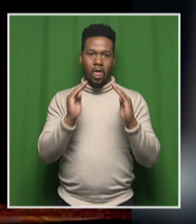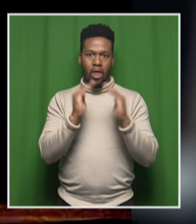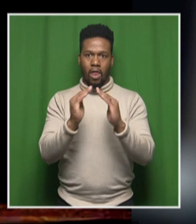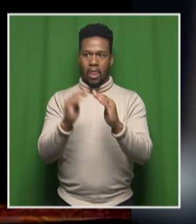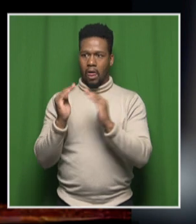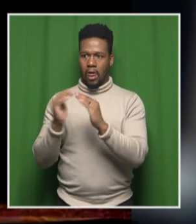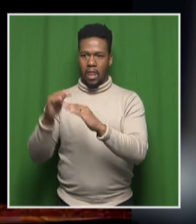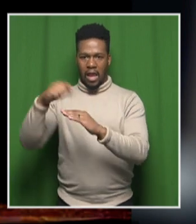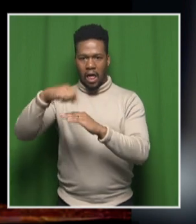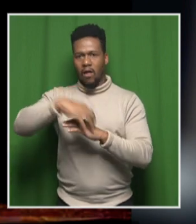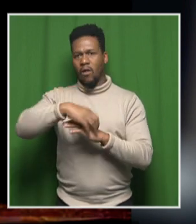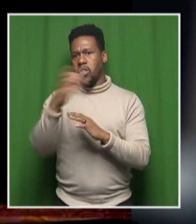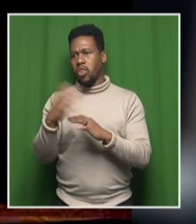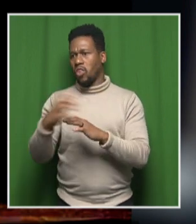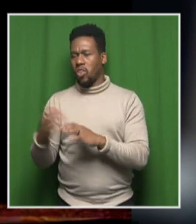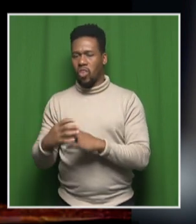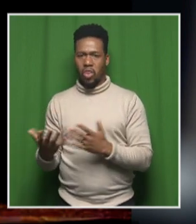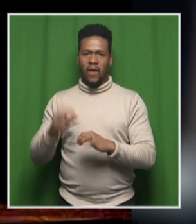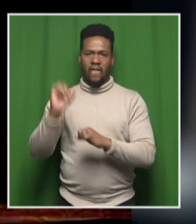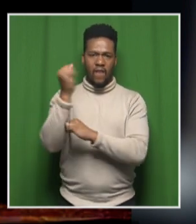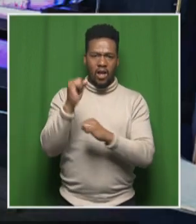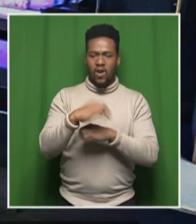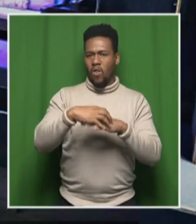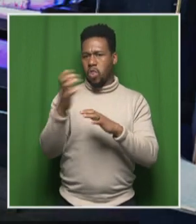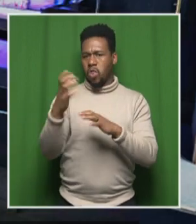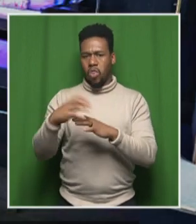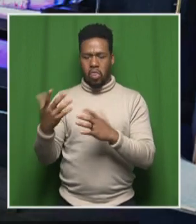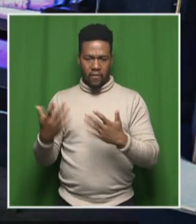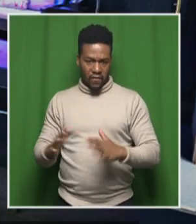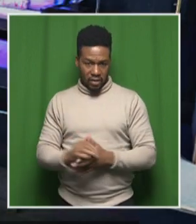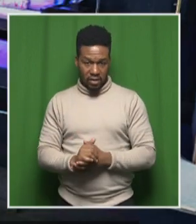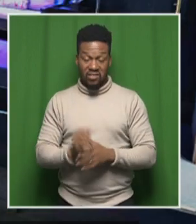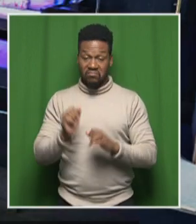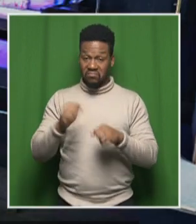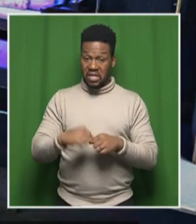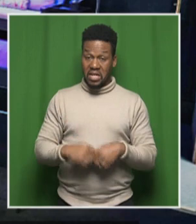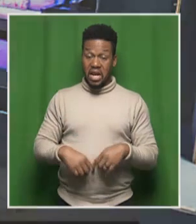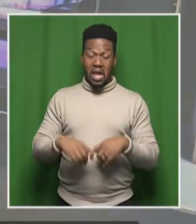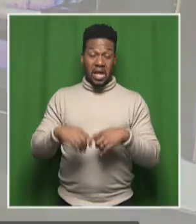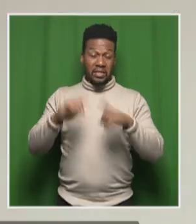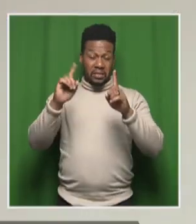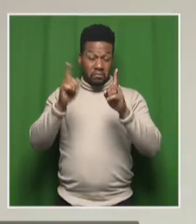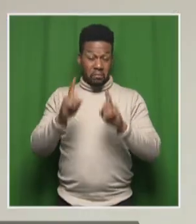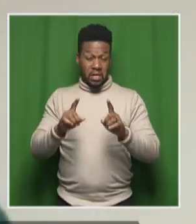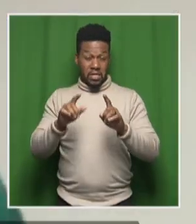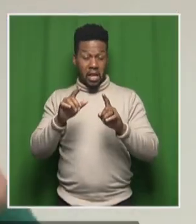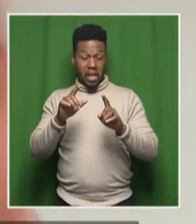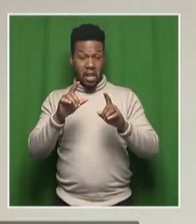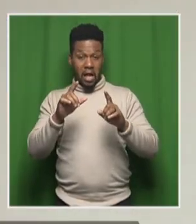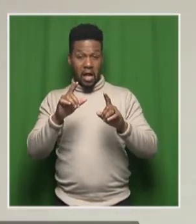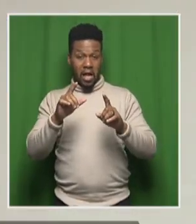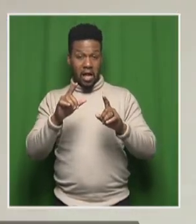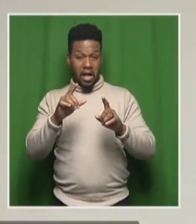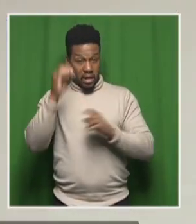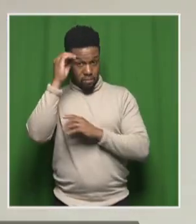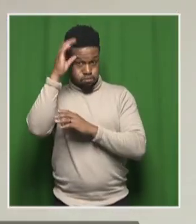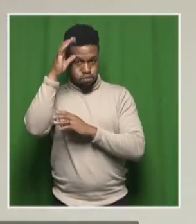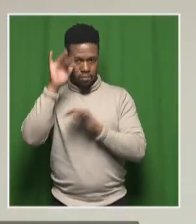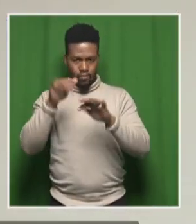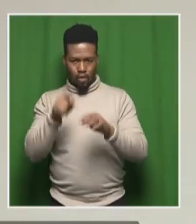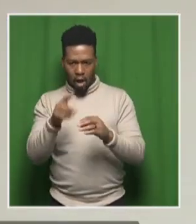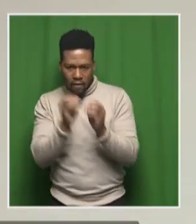gone, many factory roofs. And fortunately, roofing specialists work very quickly. Yeah. So once